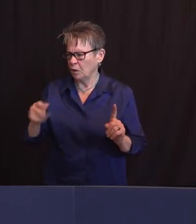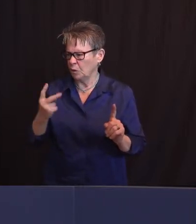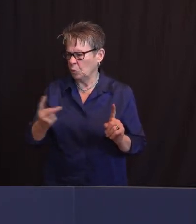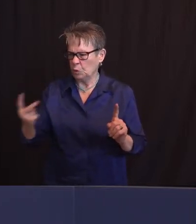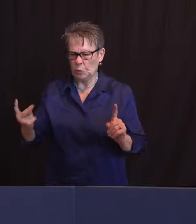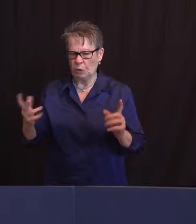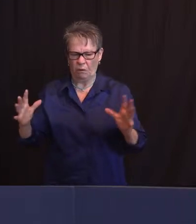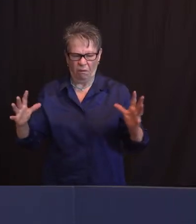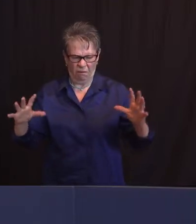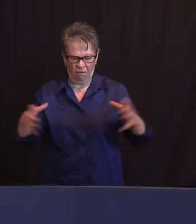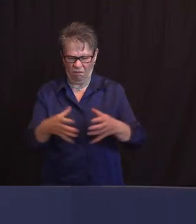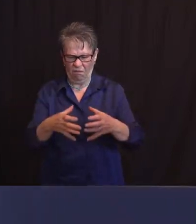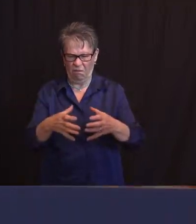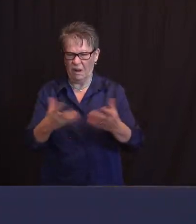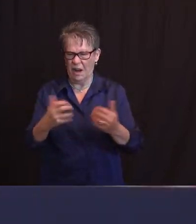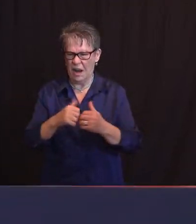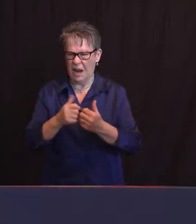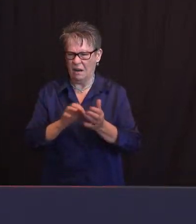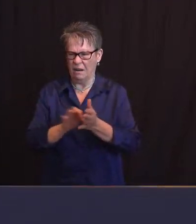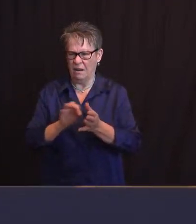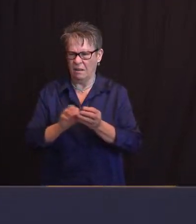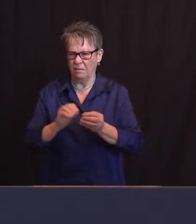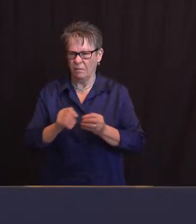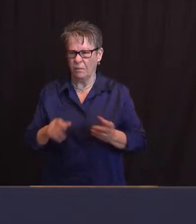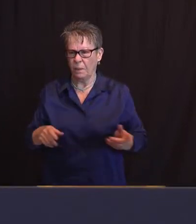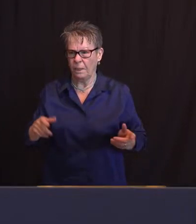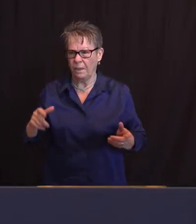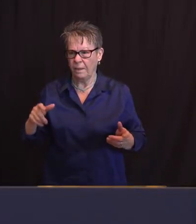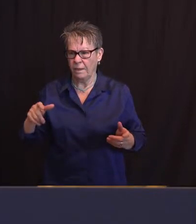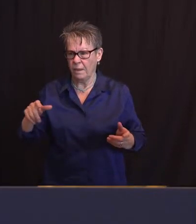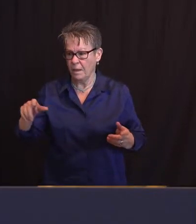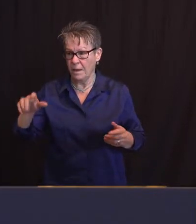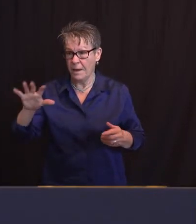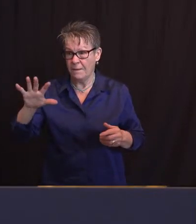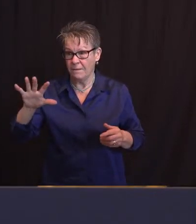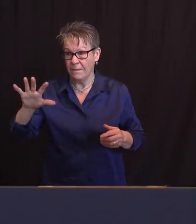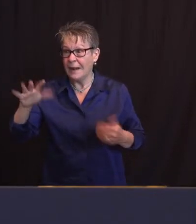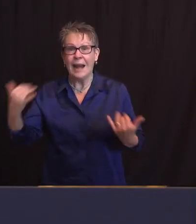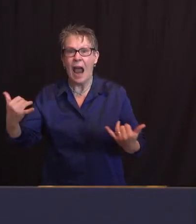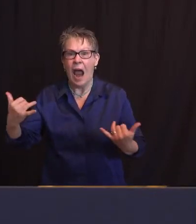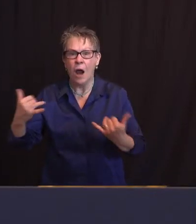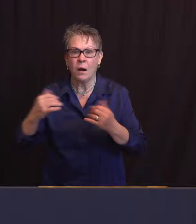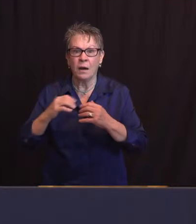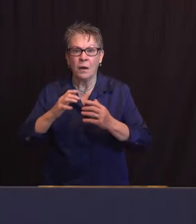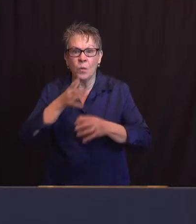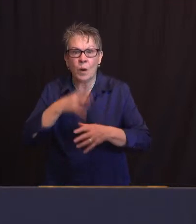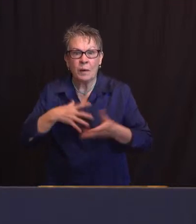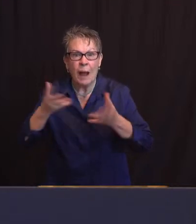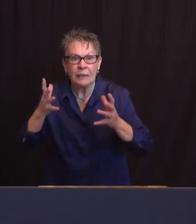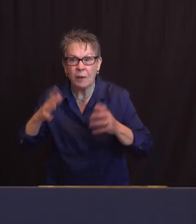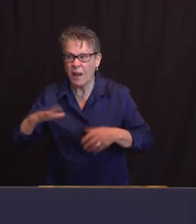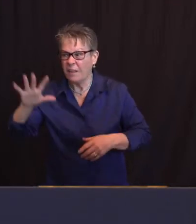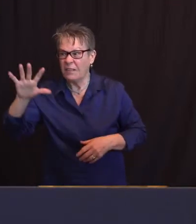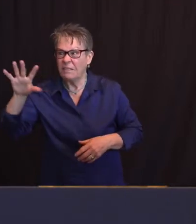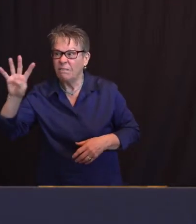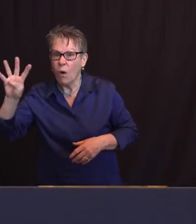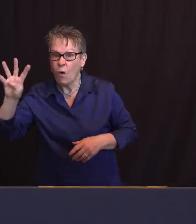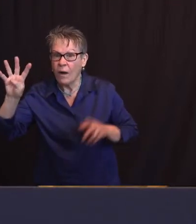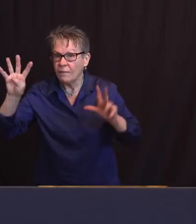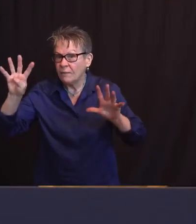The game is tight, and 54-51 with 7:12 left in the fourth. Charlie, good afternoon.